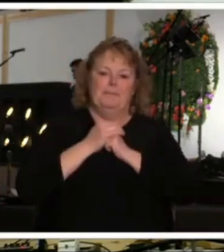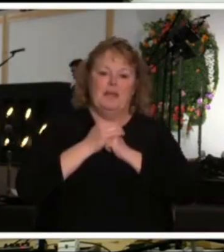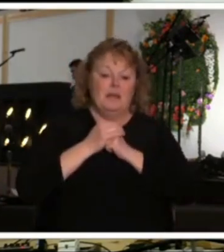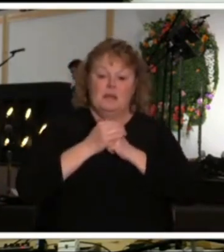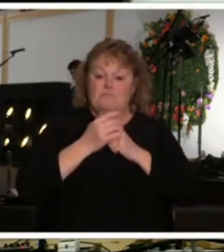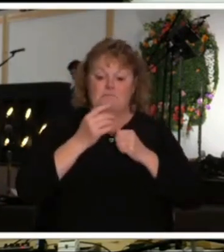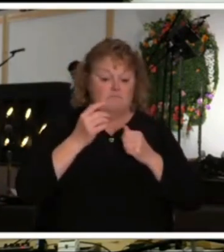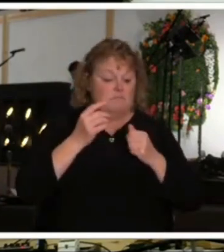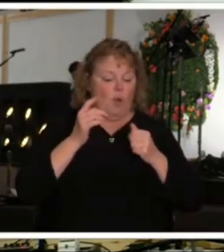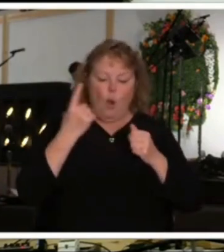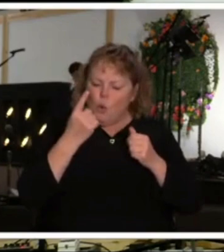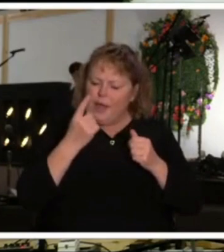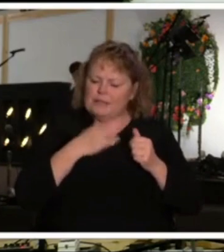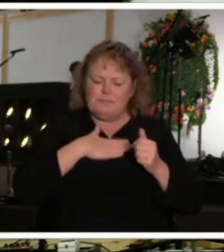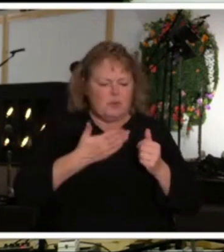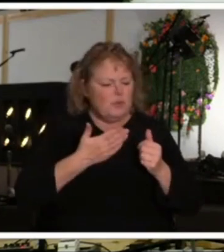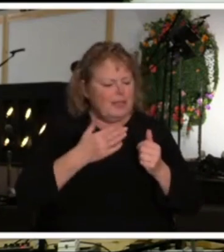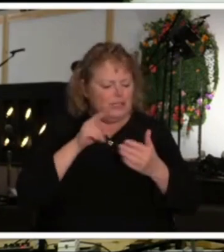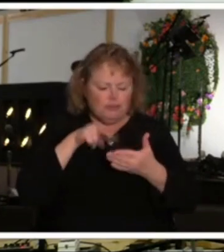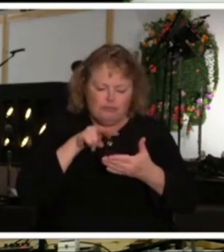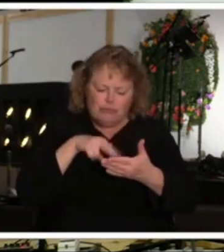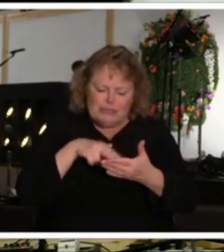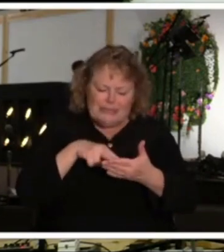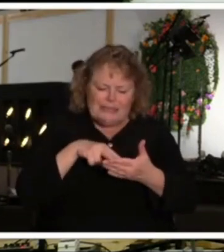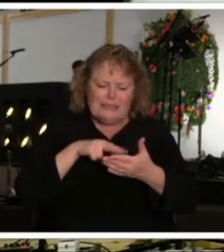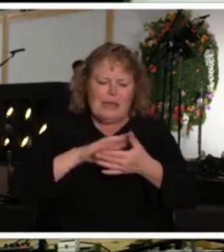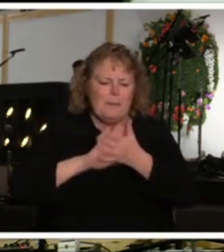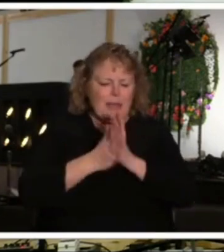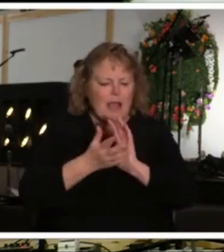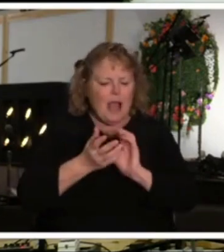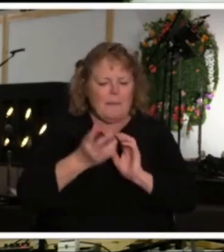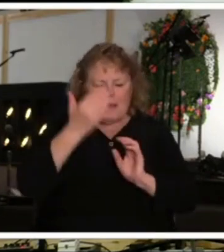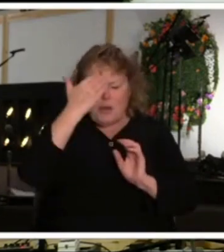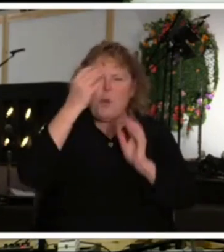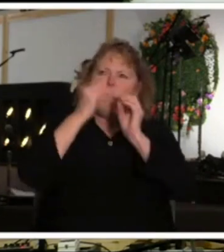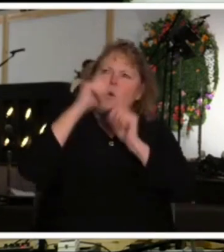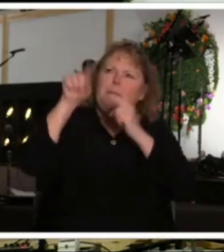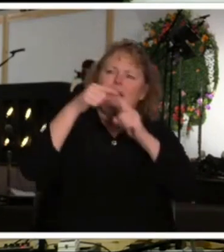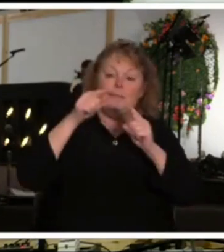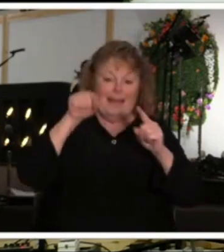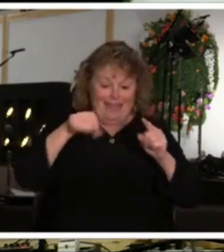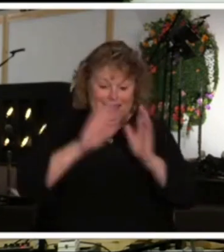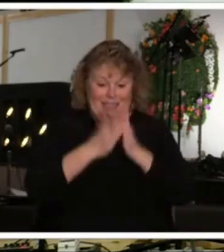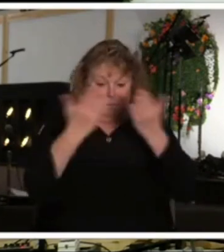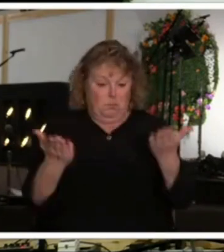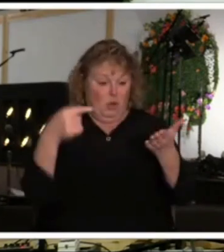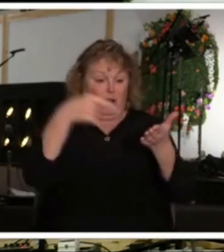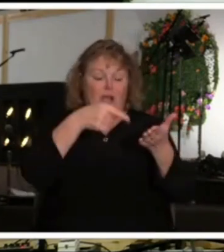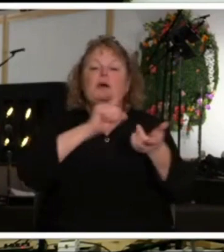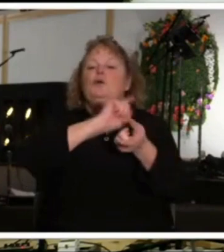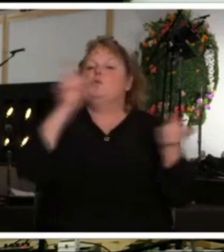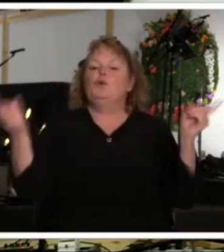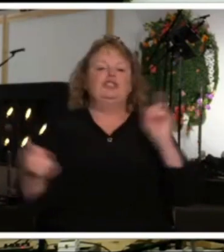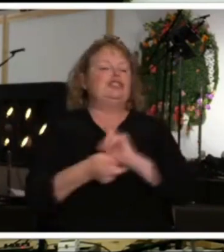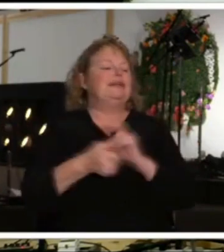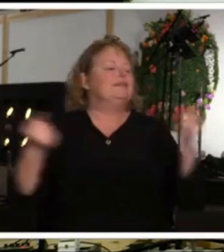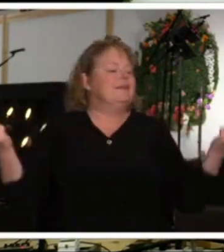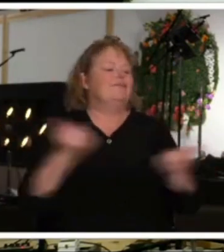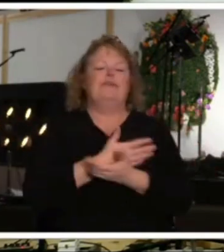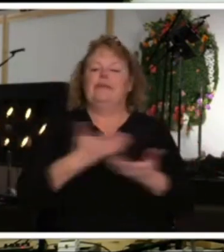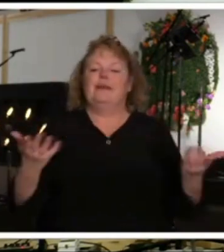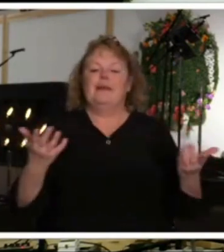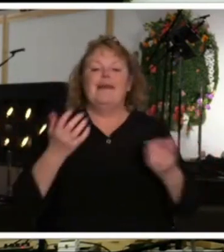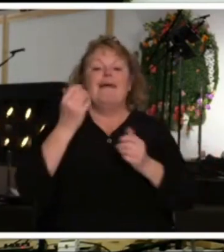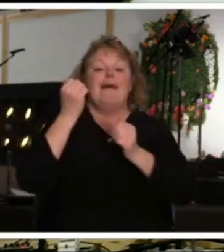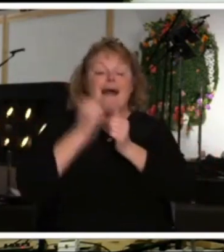him. And this book will change your life. Every pastor I know,